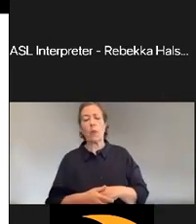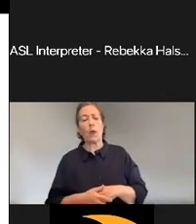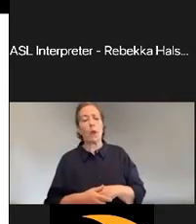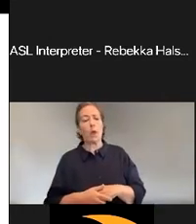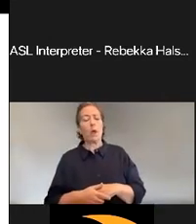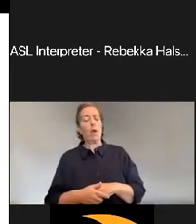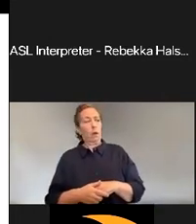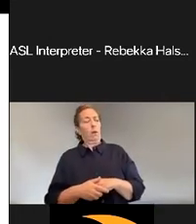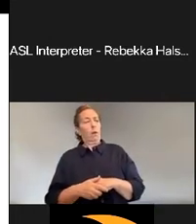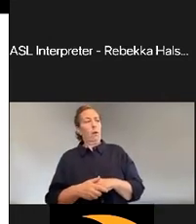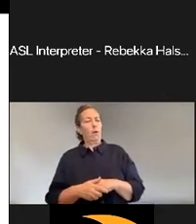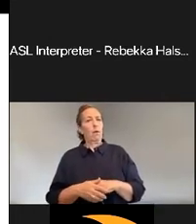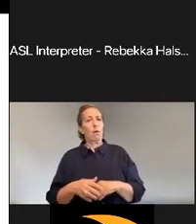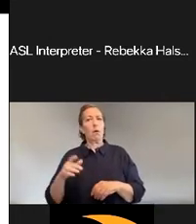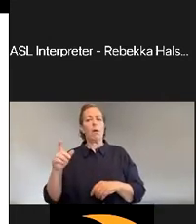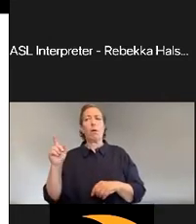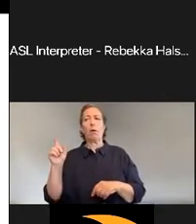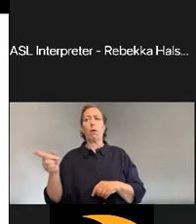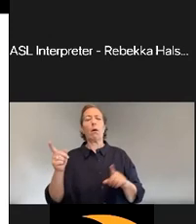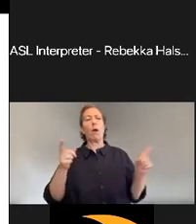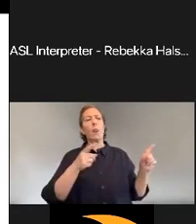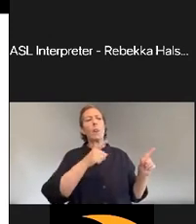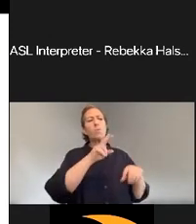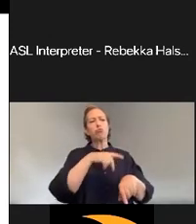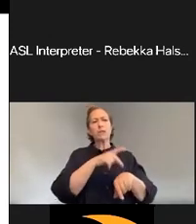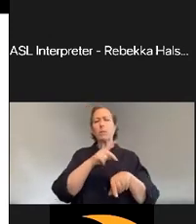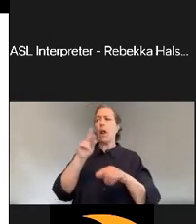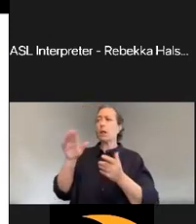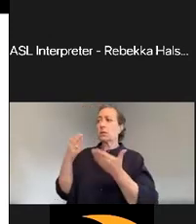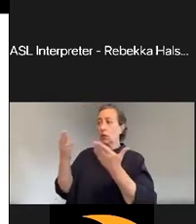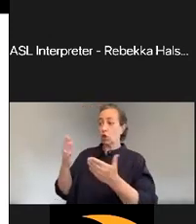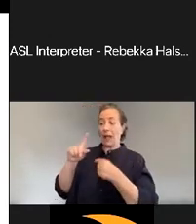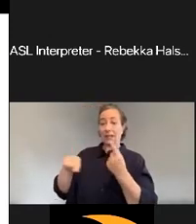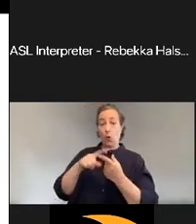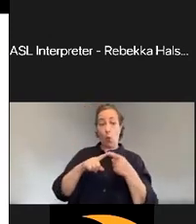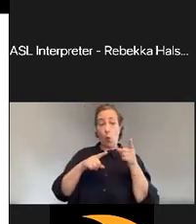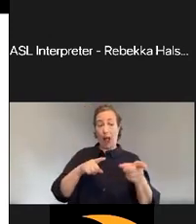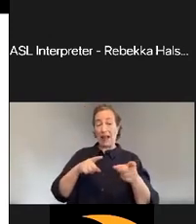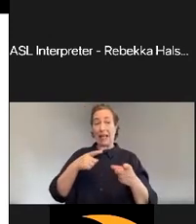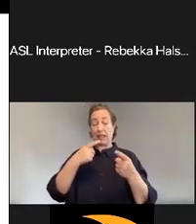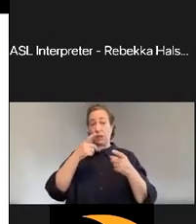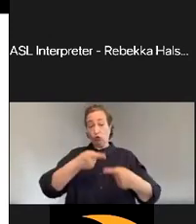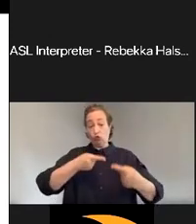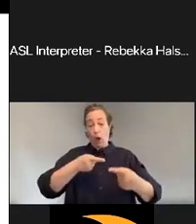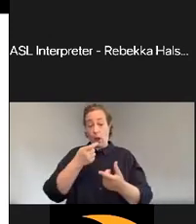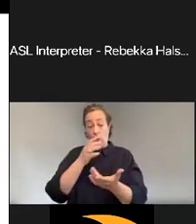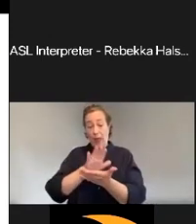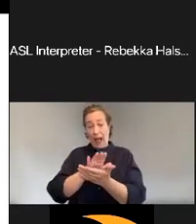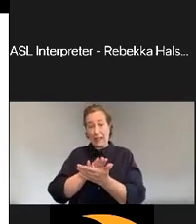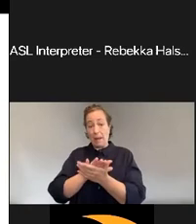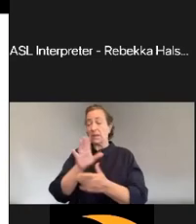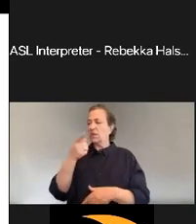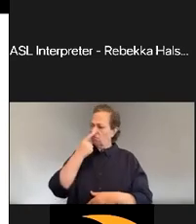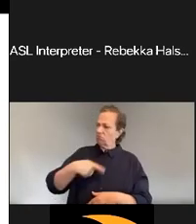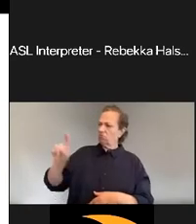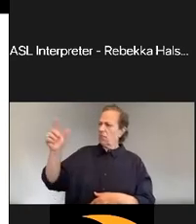school, the principal suggests that the parents should hire a private tutor and find a psychologist for Josh.